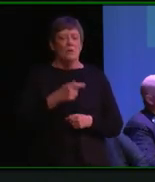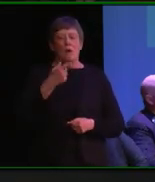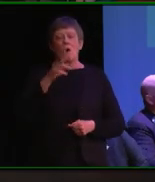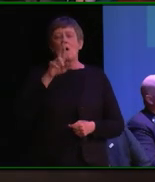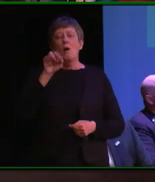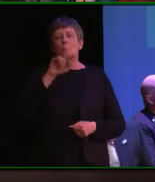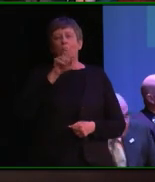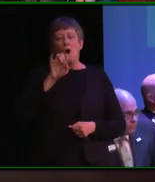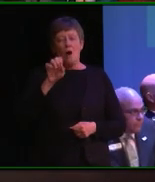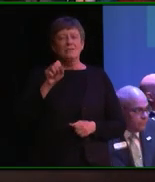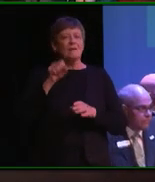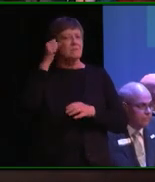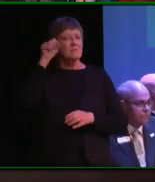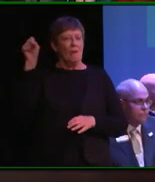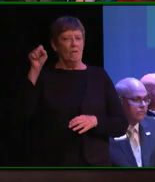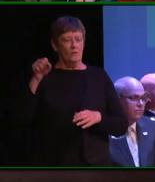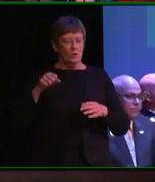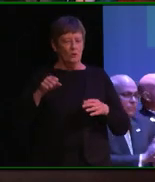Awards.